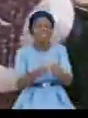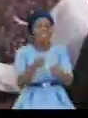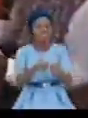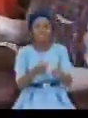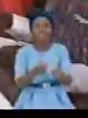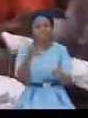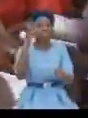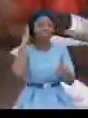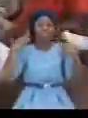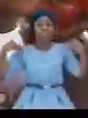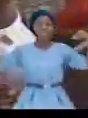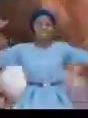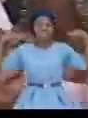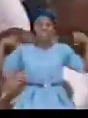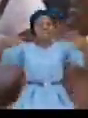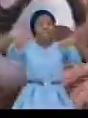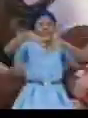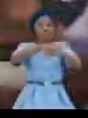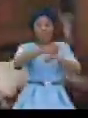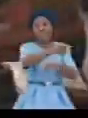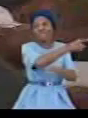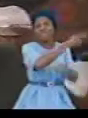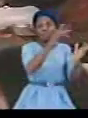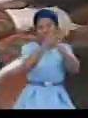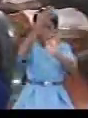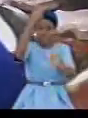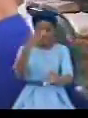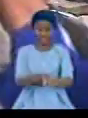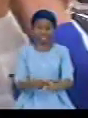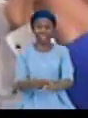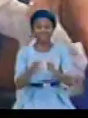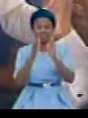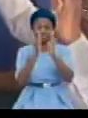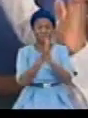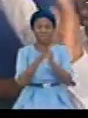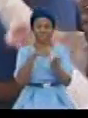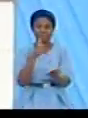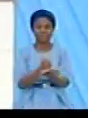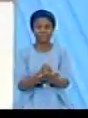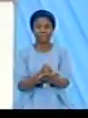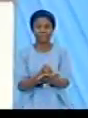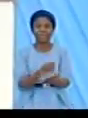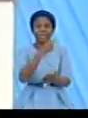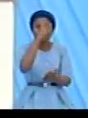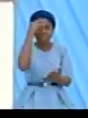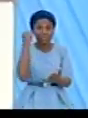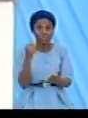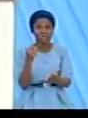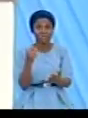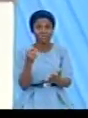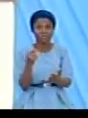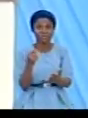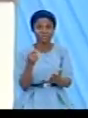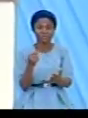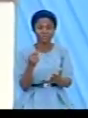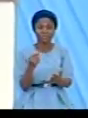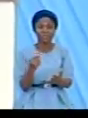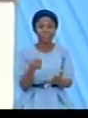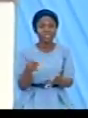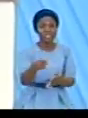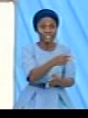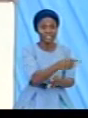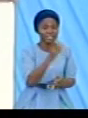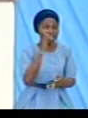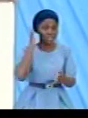fly over them in Jesus' name. Because they will mount up with wings as eagles.